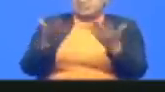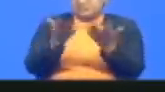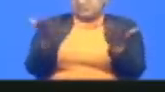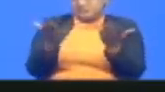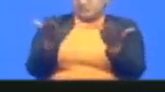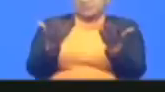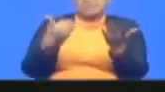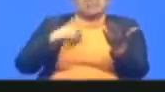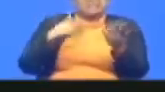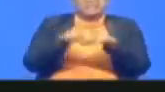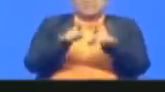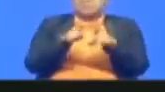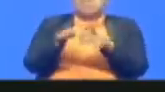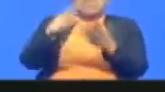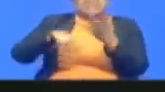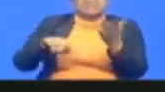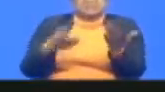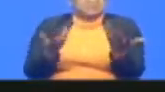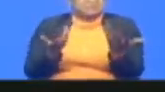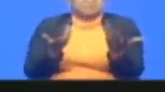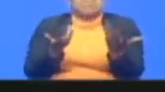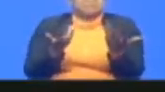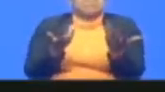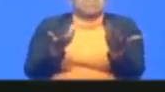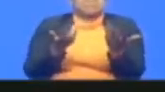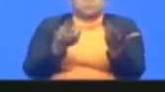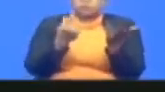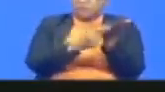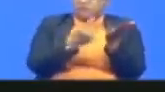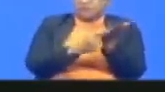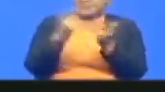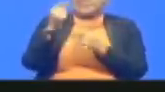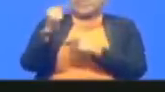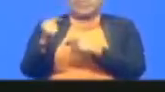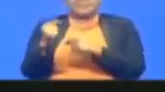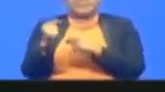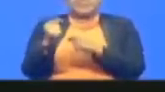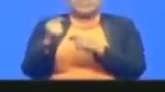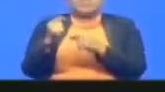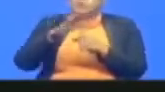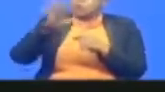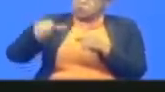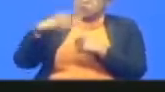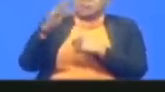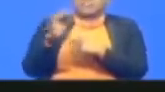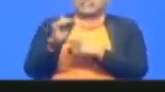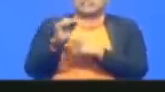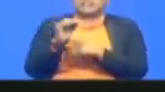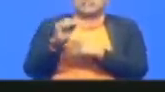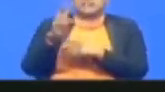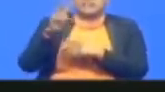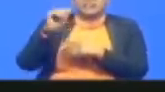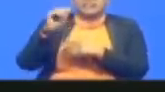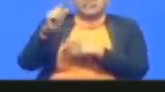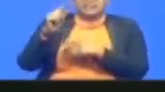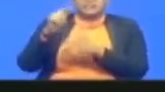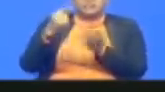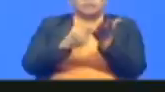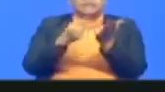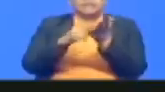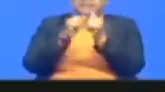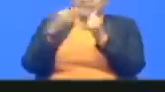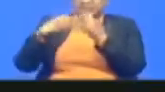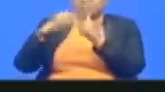are having the same tax system? Sure. Yeah, Uganda, Tanzania, all of them are at 30. VAT in Uganda is